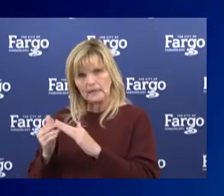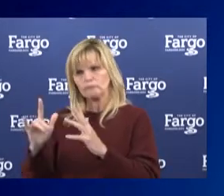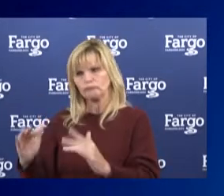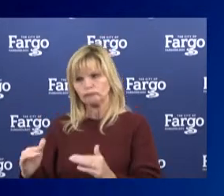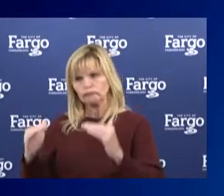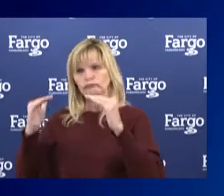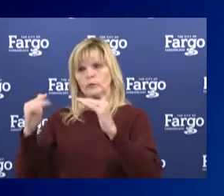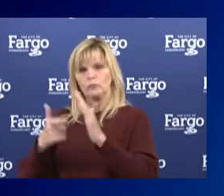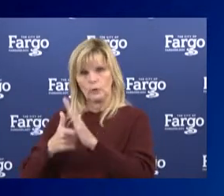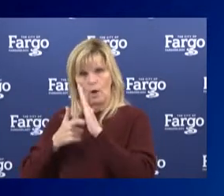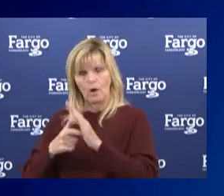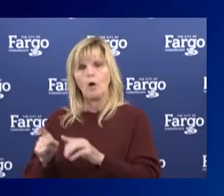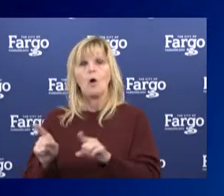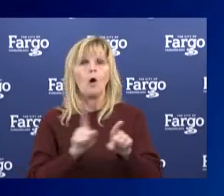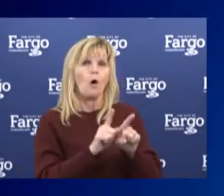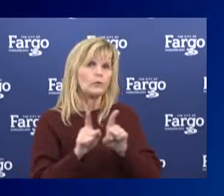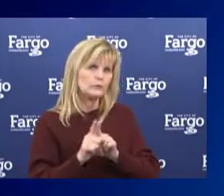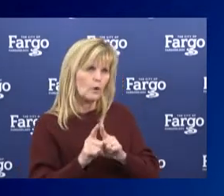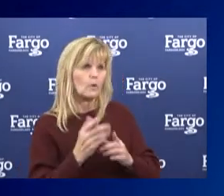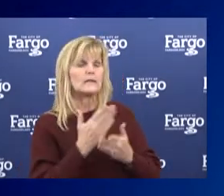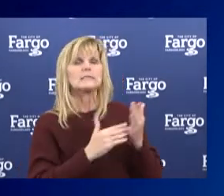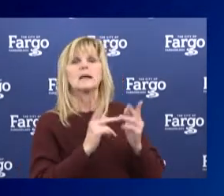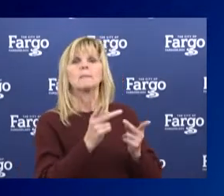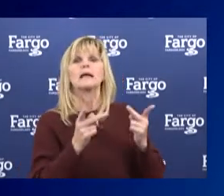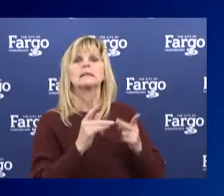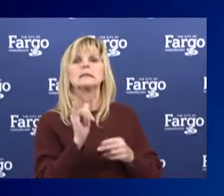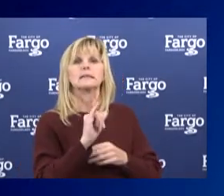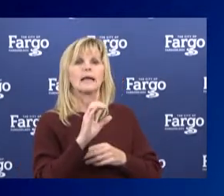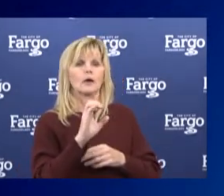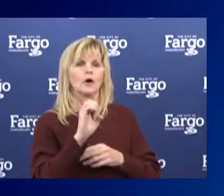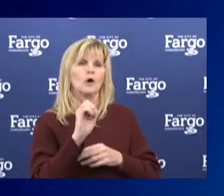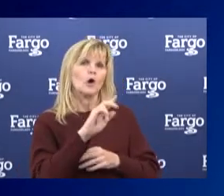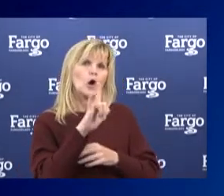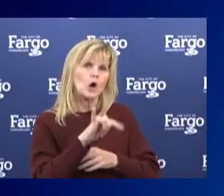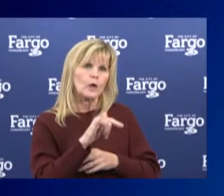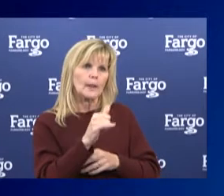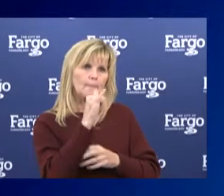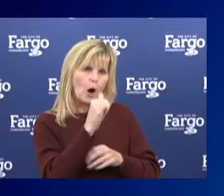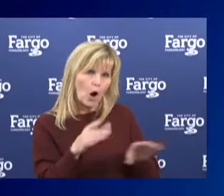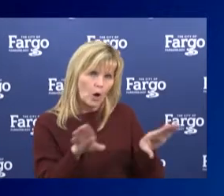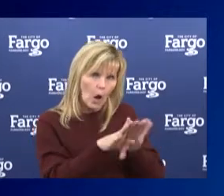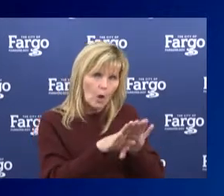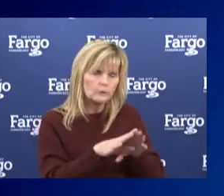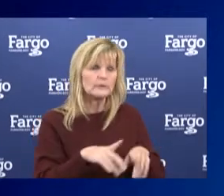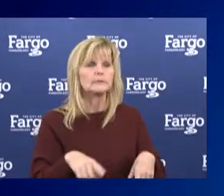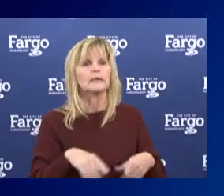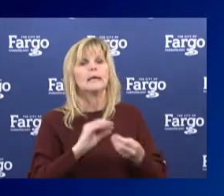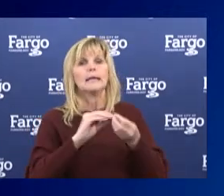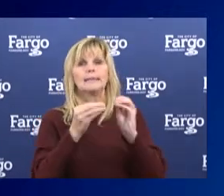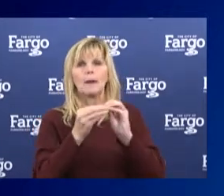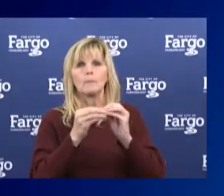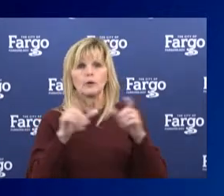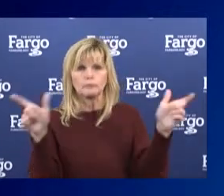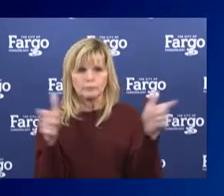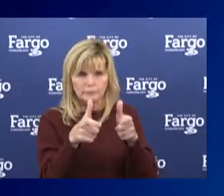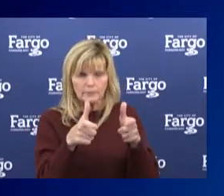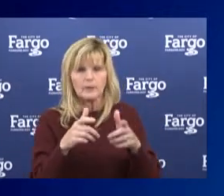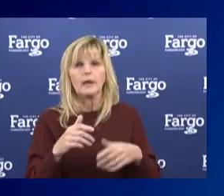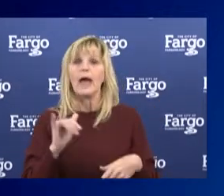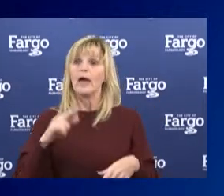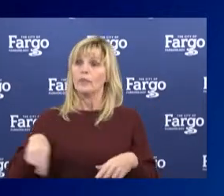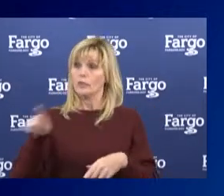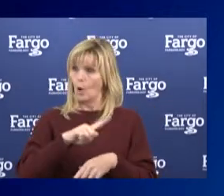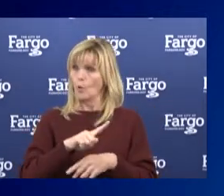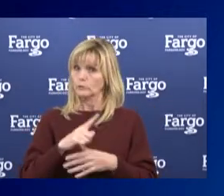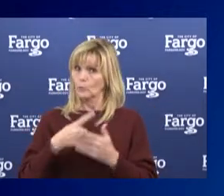level. They also did some things in some places like early bar closures and limited gathering sizes. And it was those measures that brought